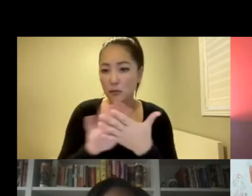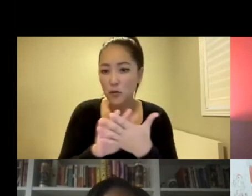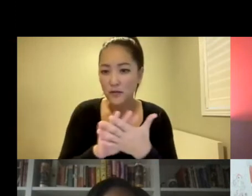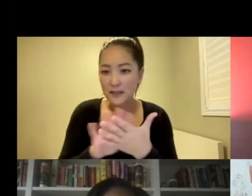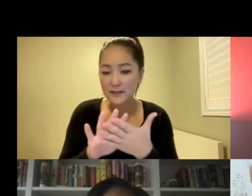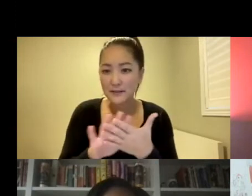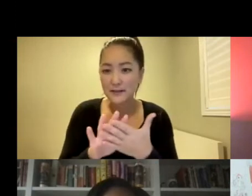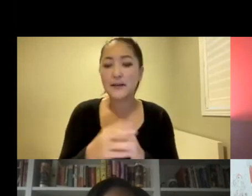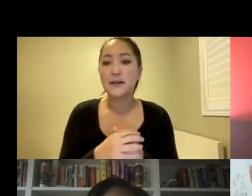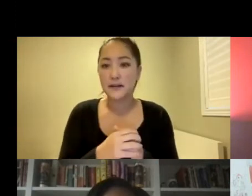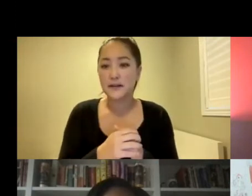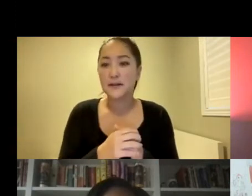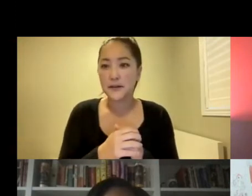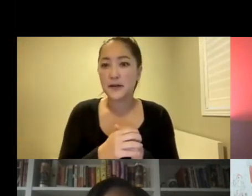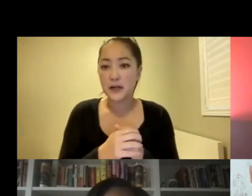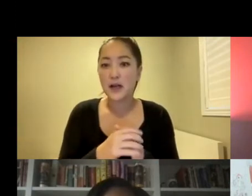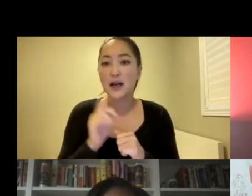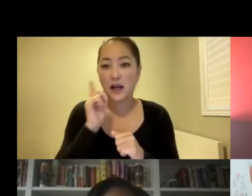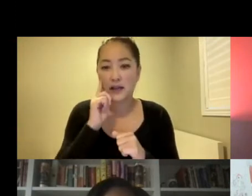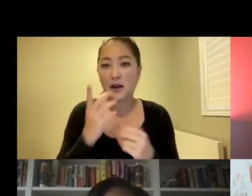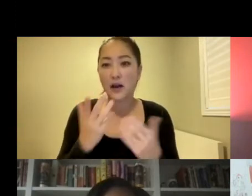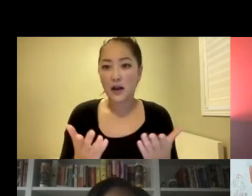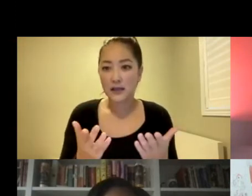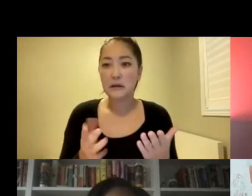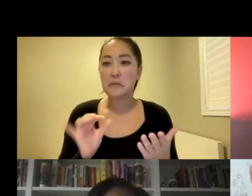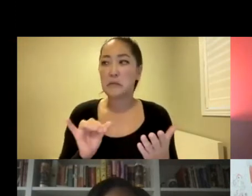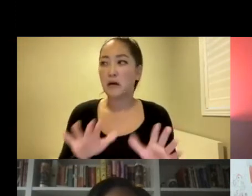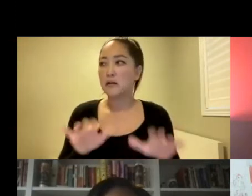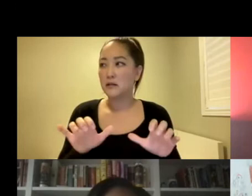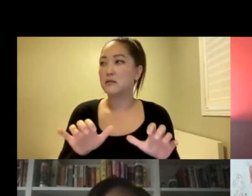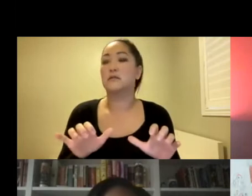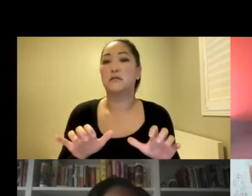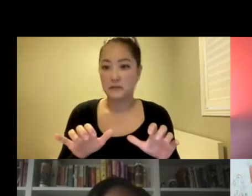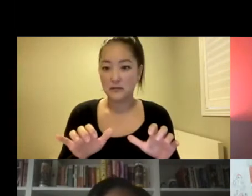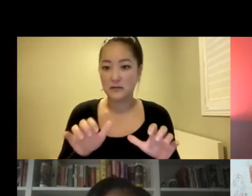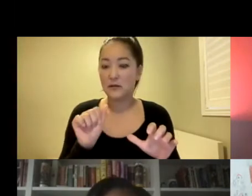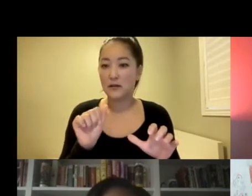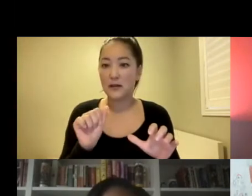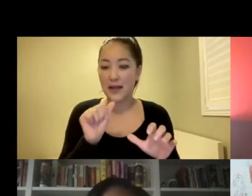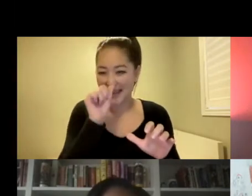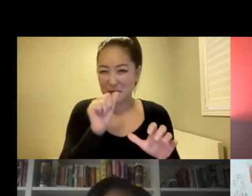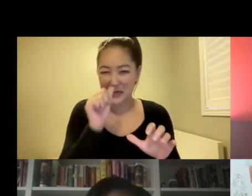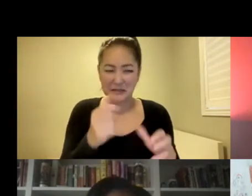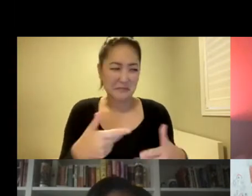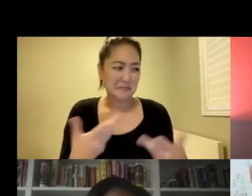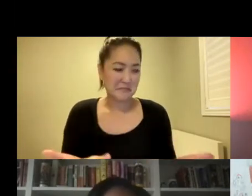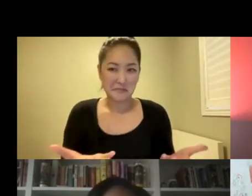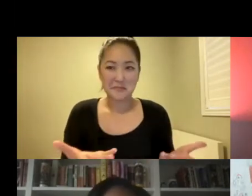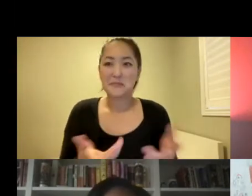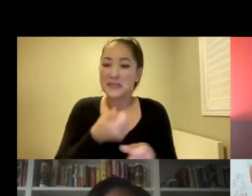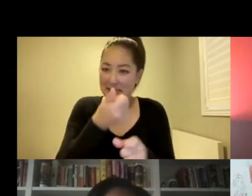completely like paralyzed, because in animation, of course, it goes without saying that